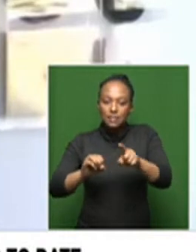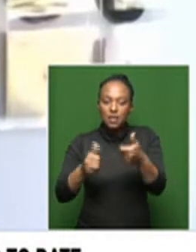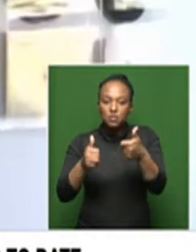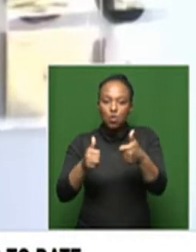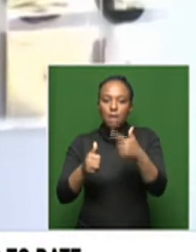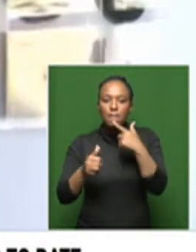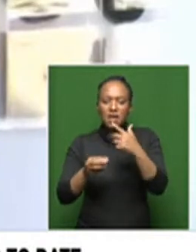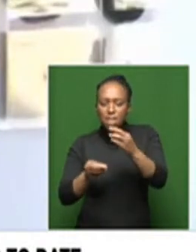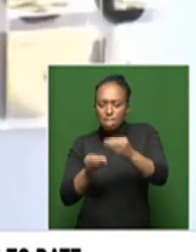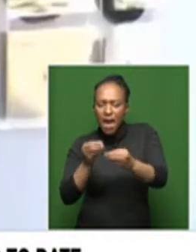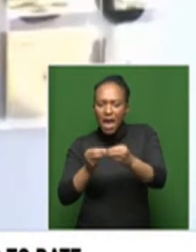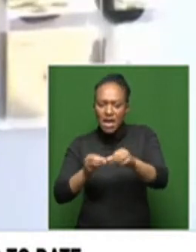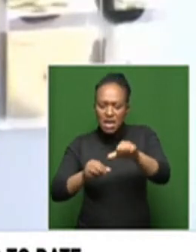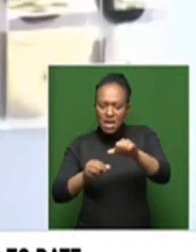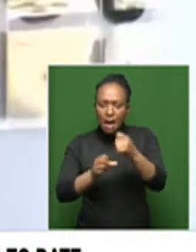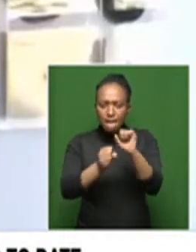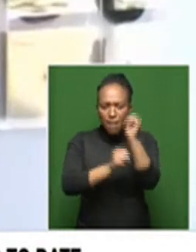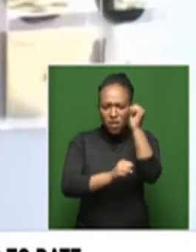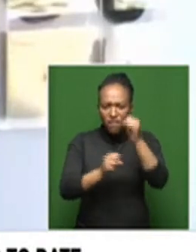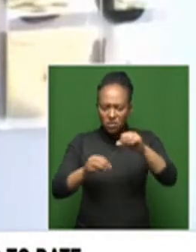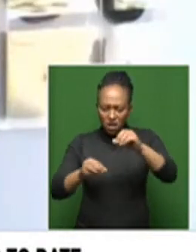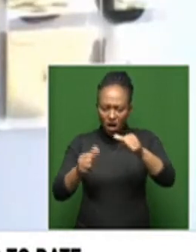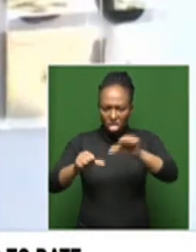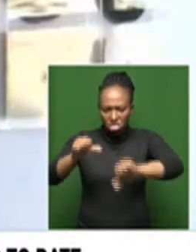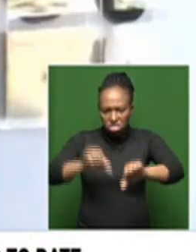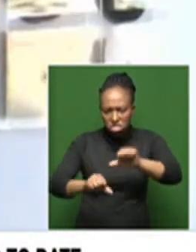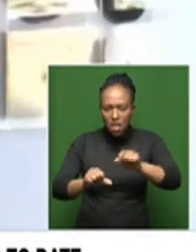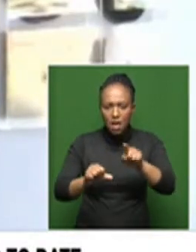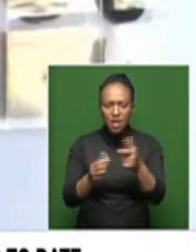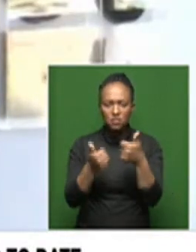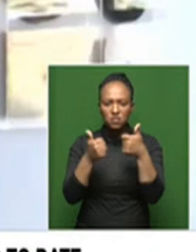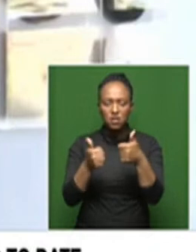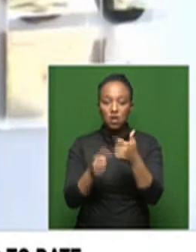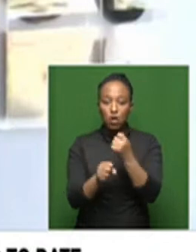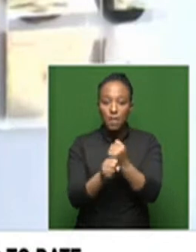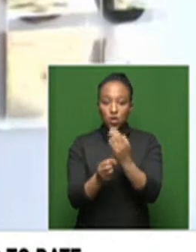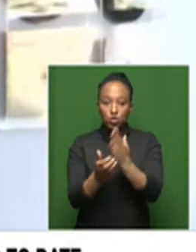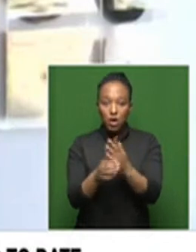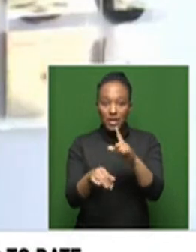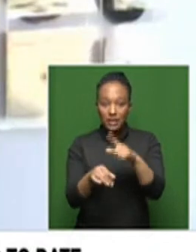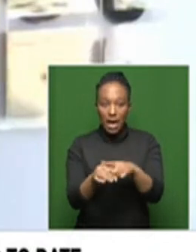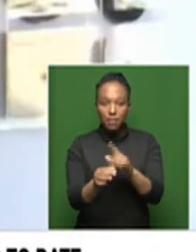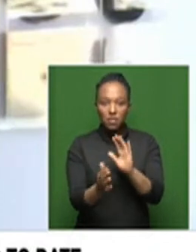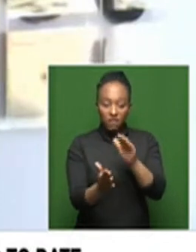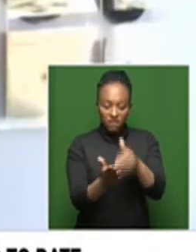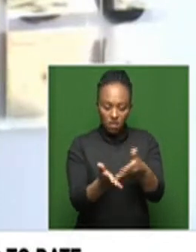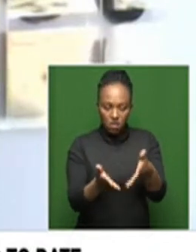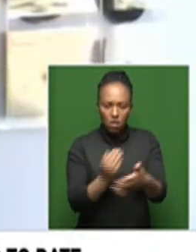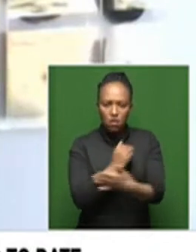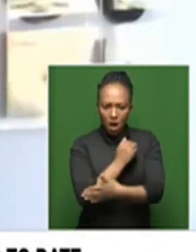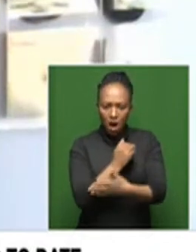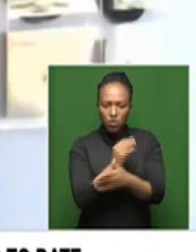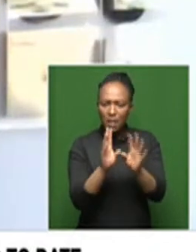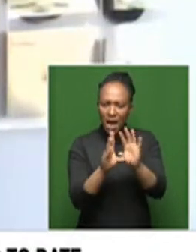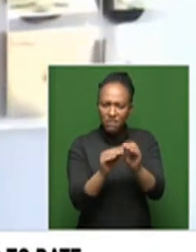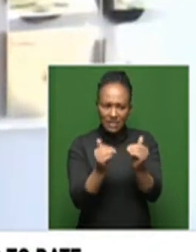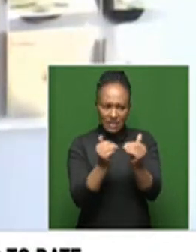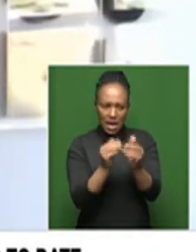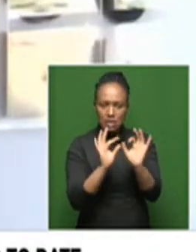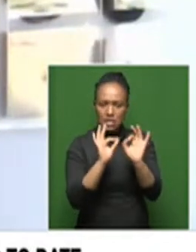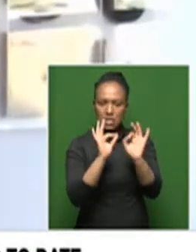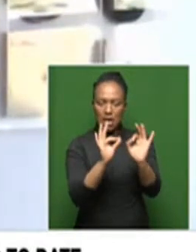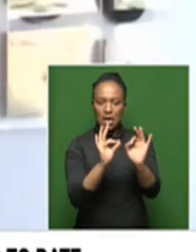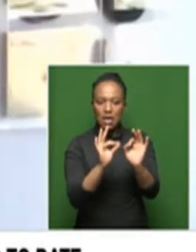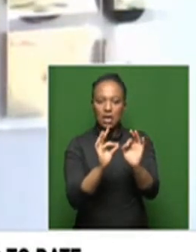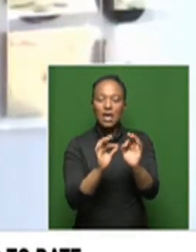and by the time they arrive in this country, if they come from other countries, that they are still of a very good standard, and that they're effective. The